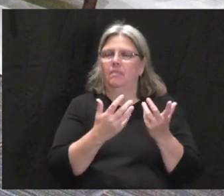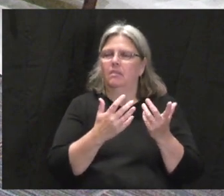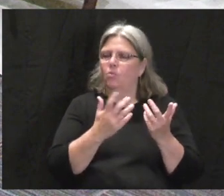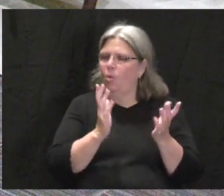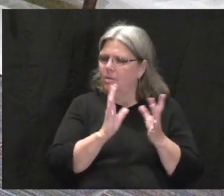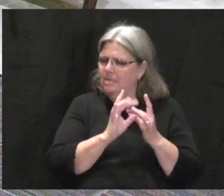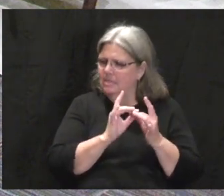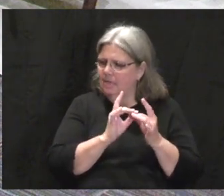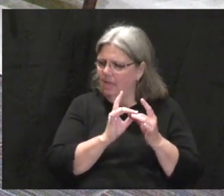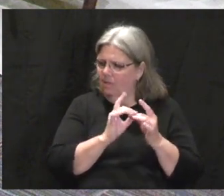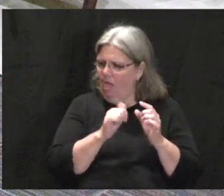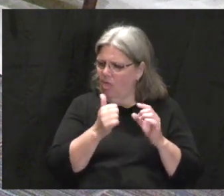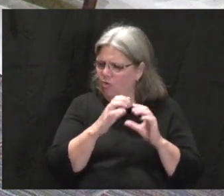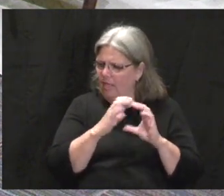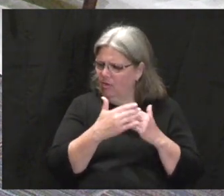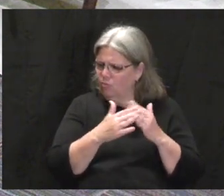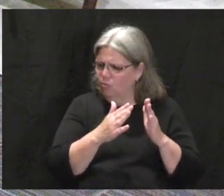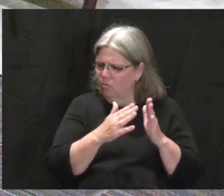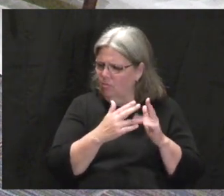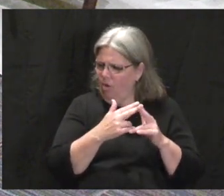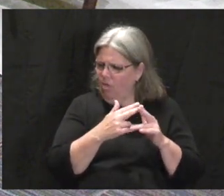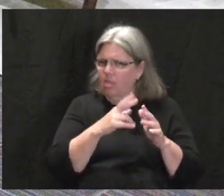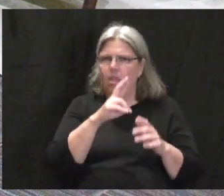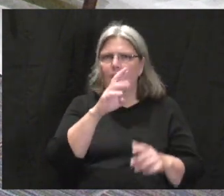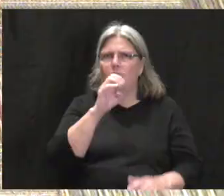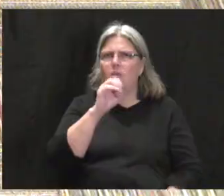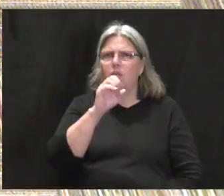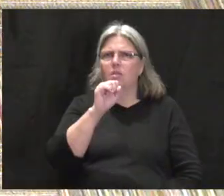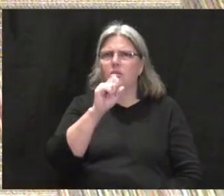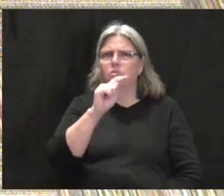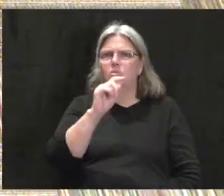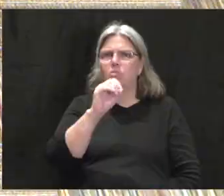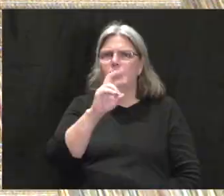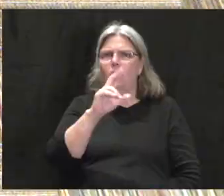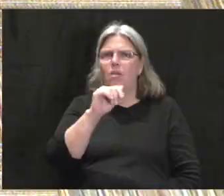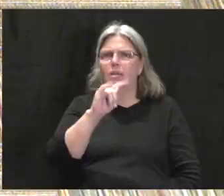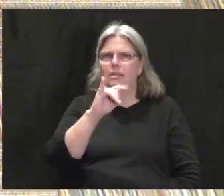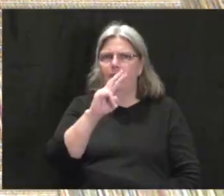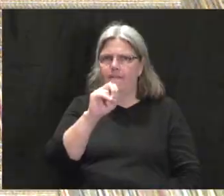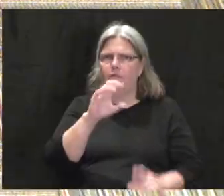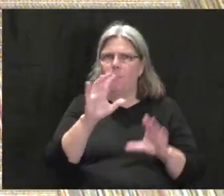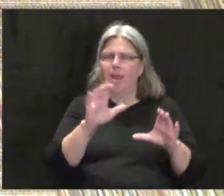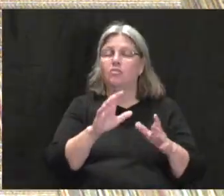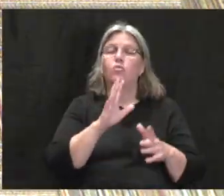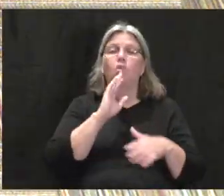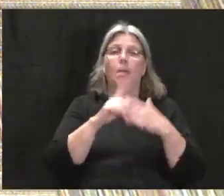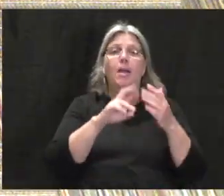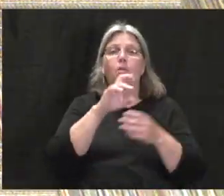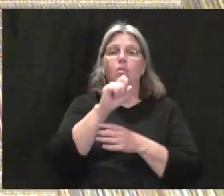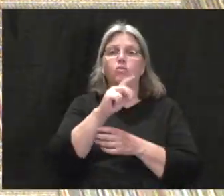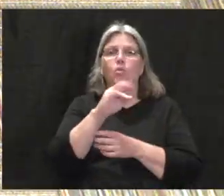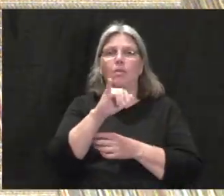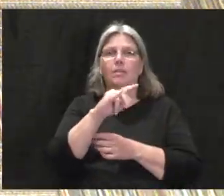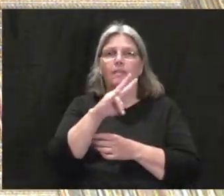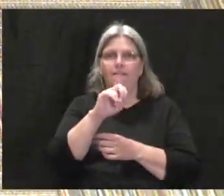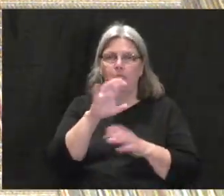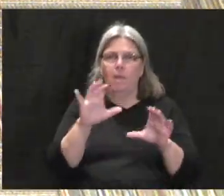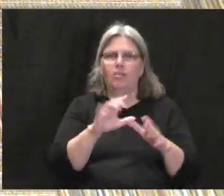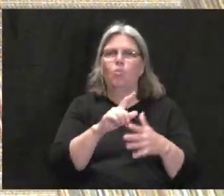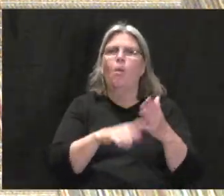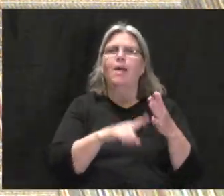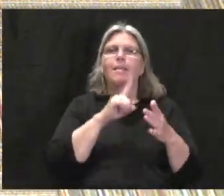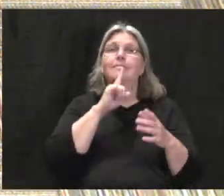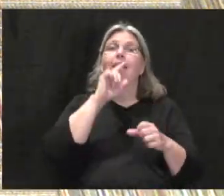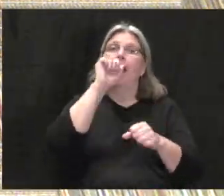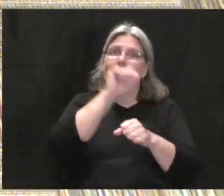happening in that restorative practice activity? Are we really supporting those children? Are we resolving conflict? Are we helping them grow